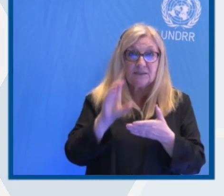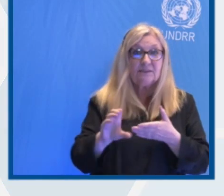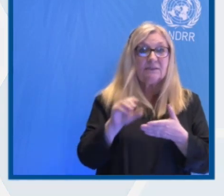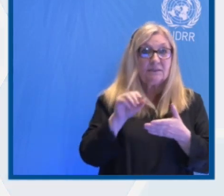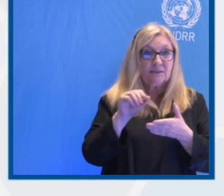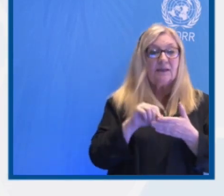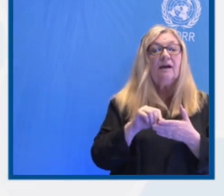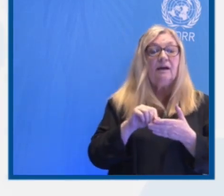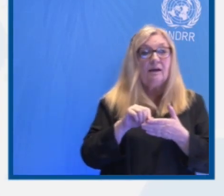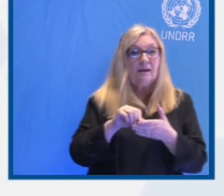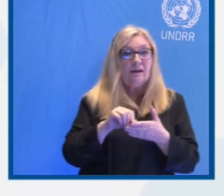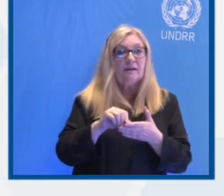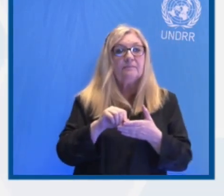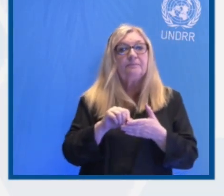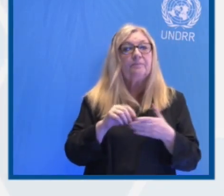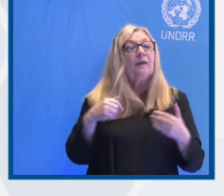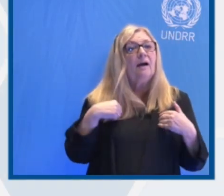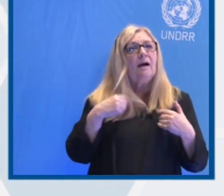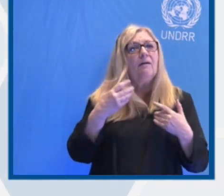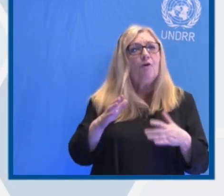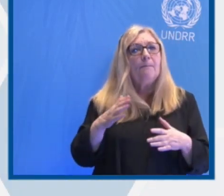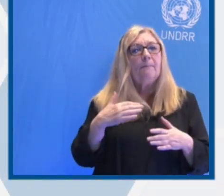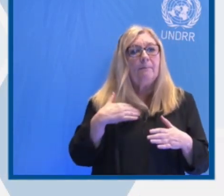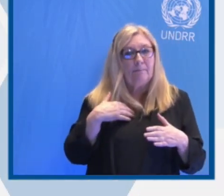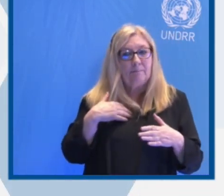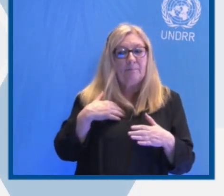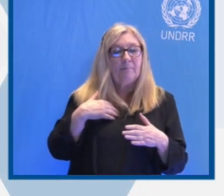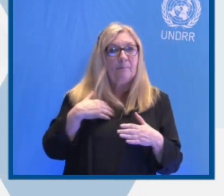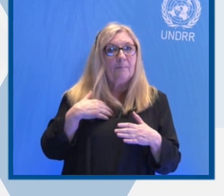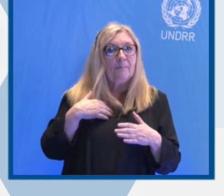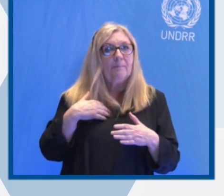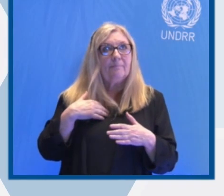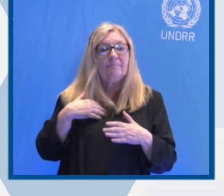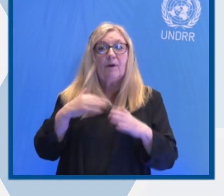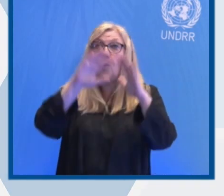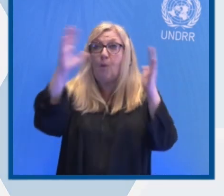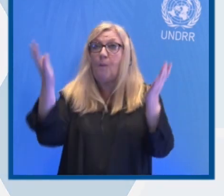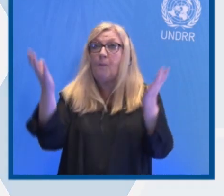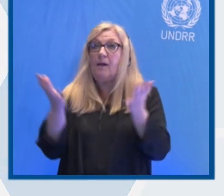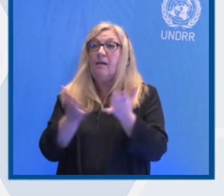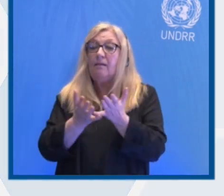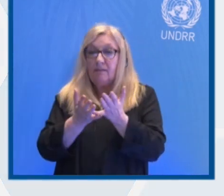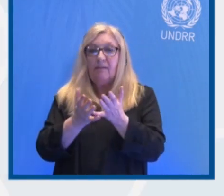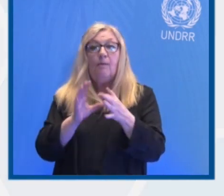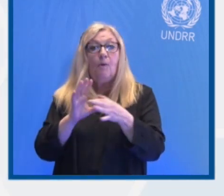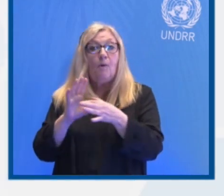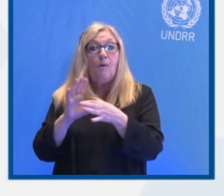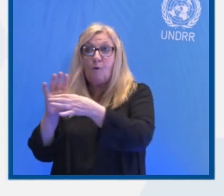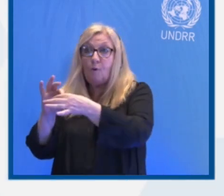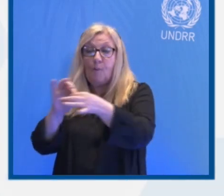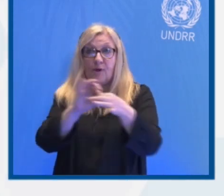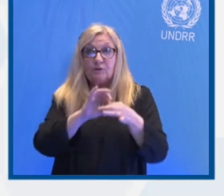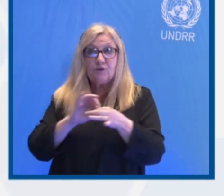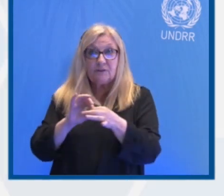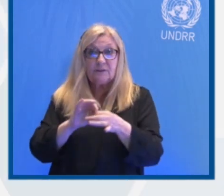various aspects of net zero, and just from financial institutions globally, the cooperators being one